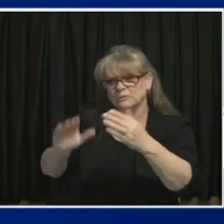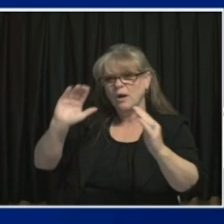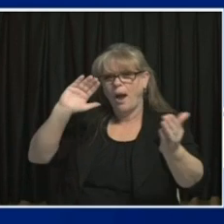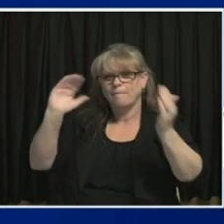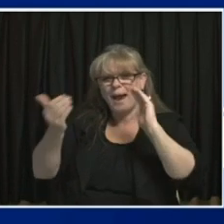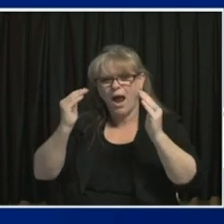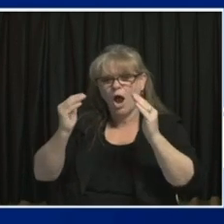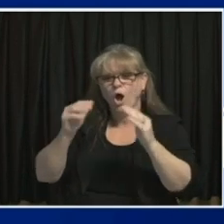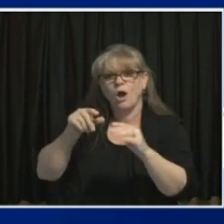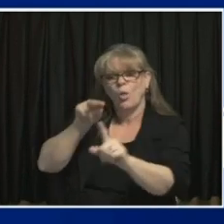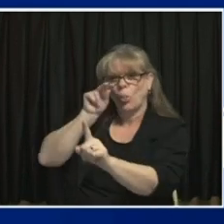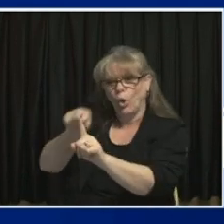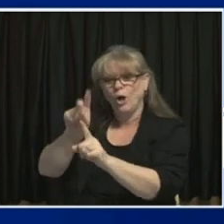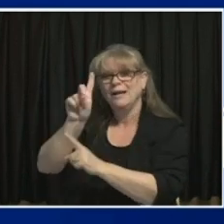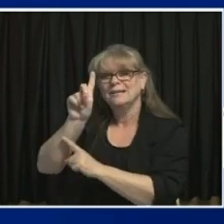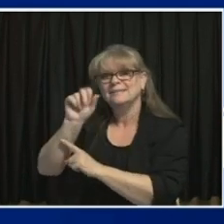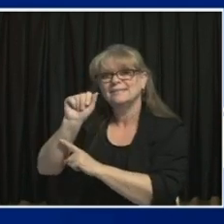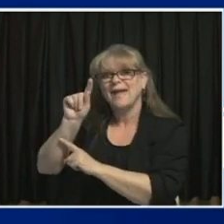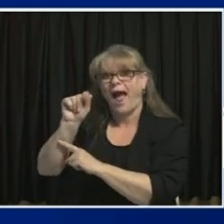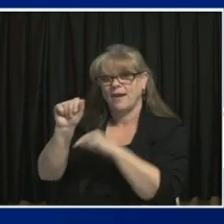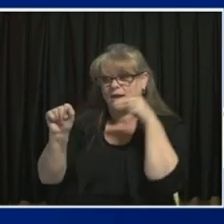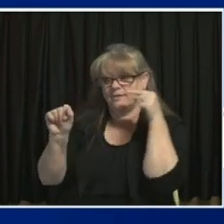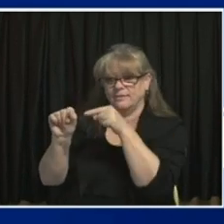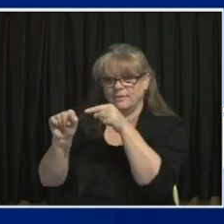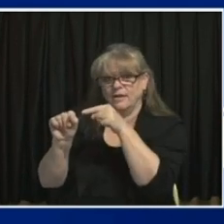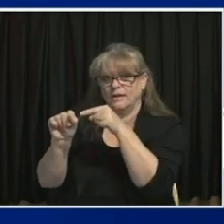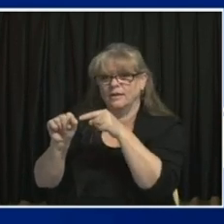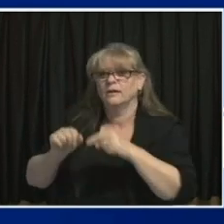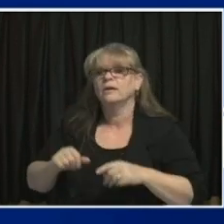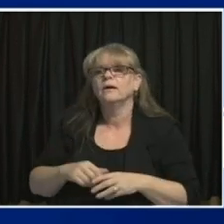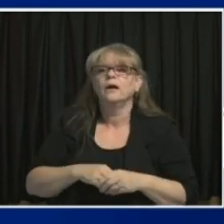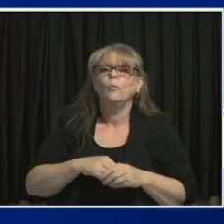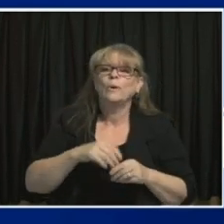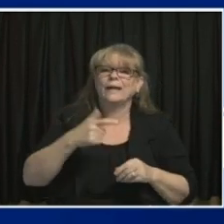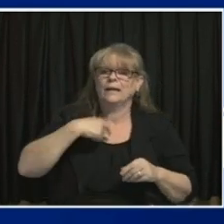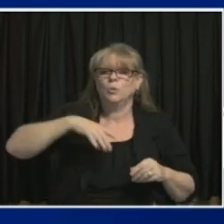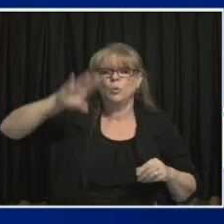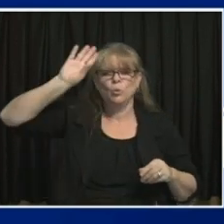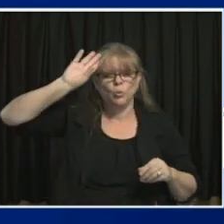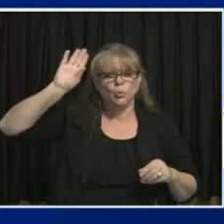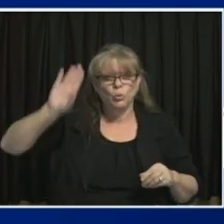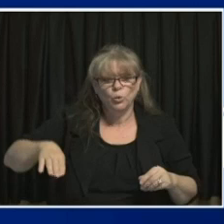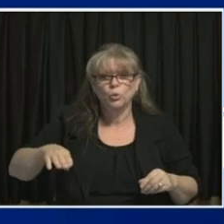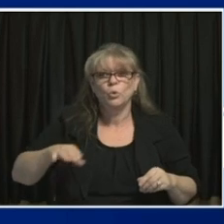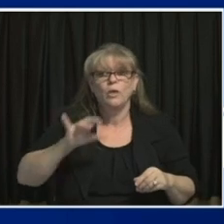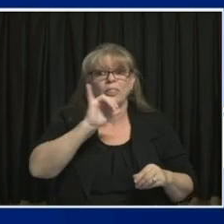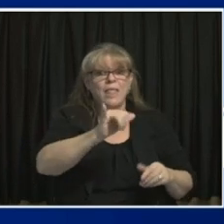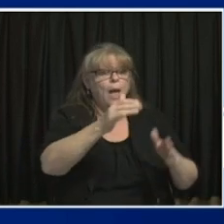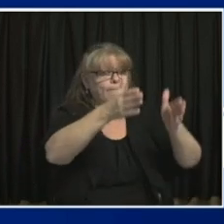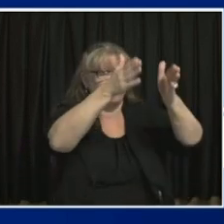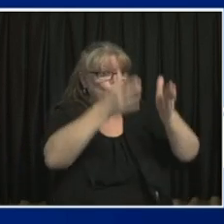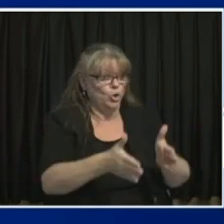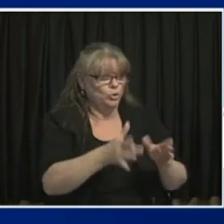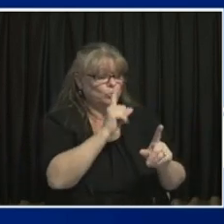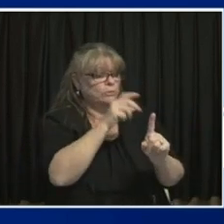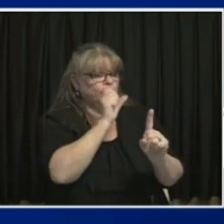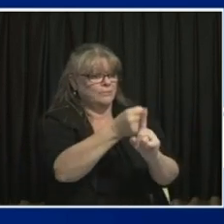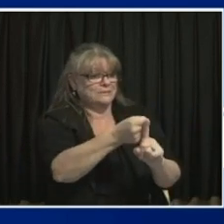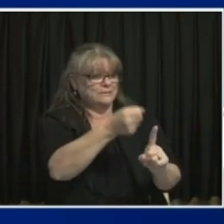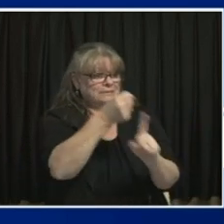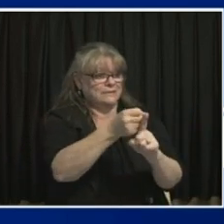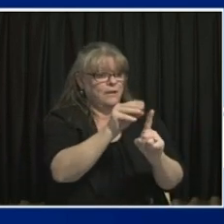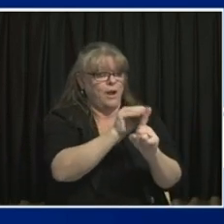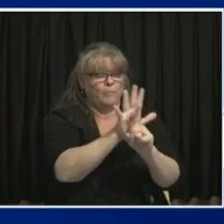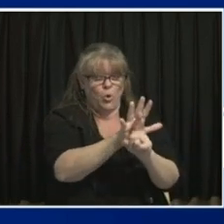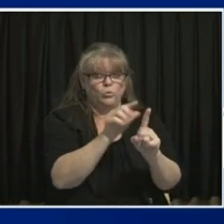we know it's about 13 days on average between exposure and when a positive test result is recorded by the state. Not because